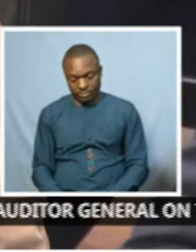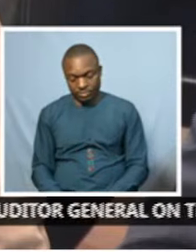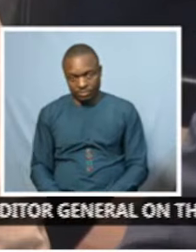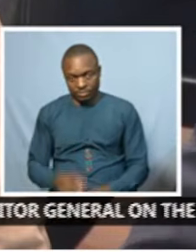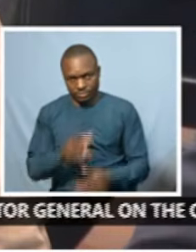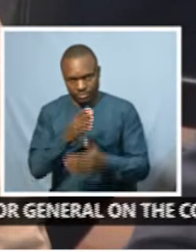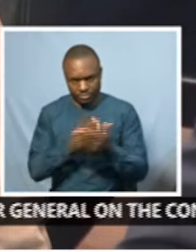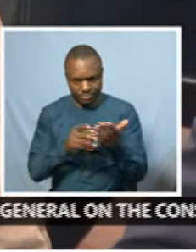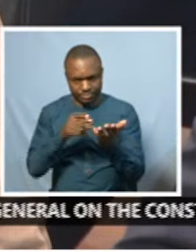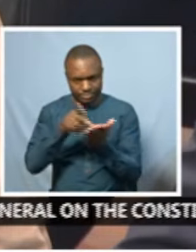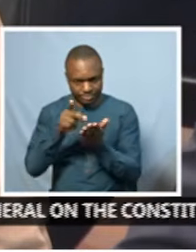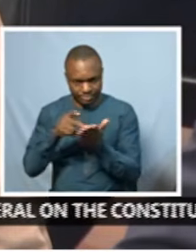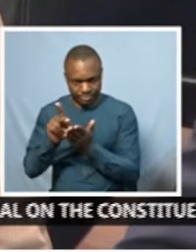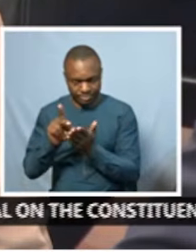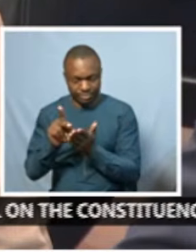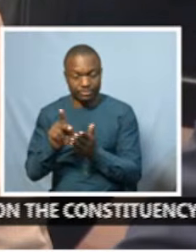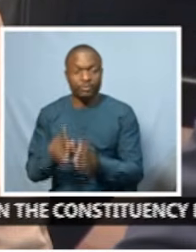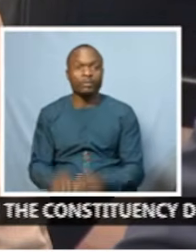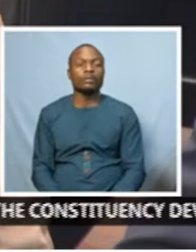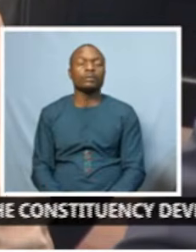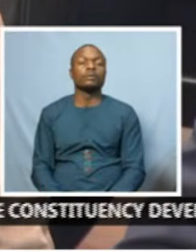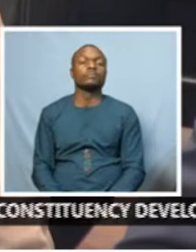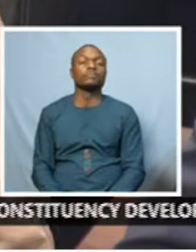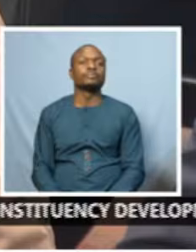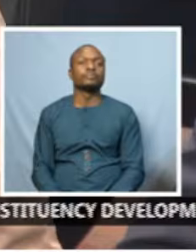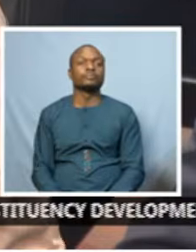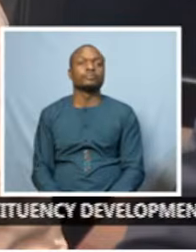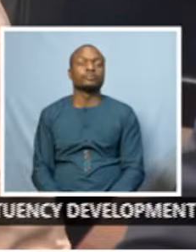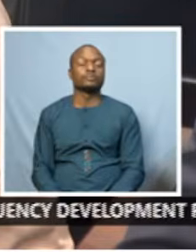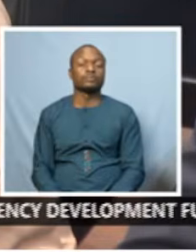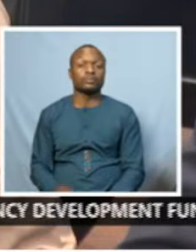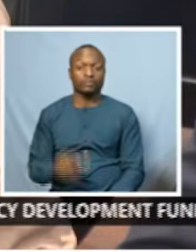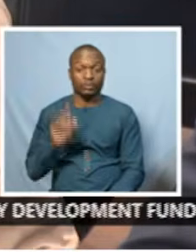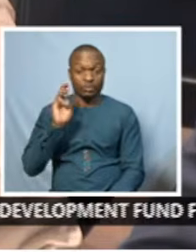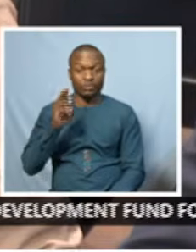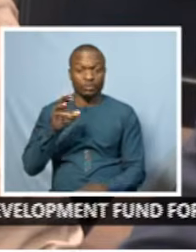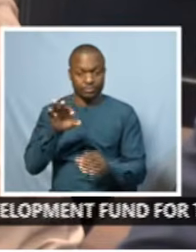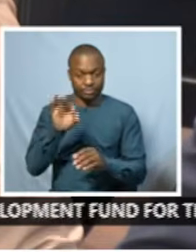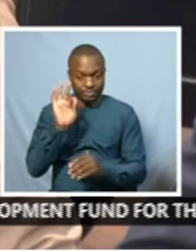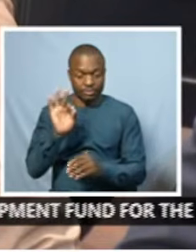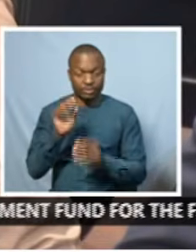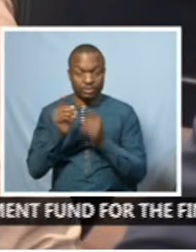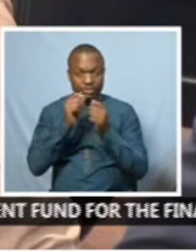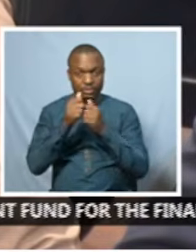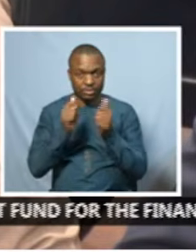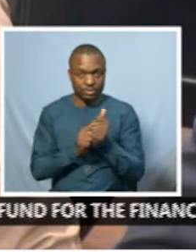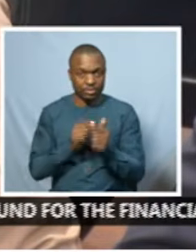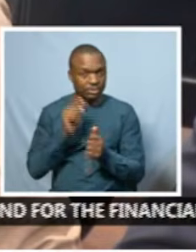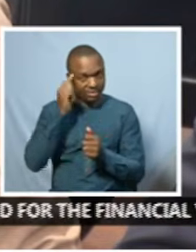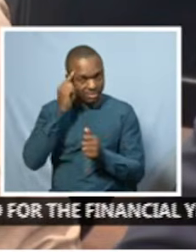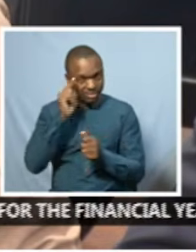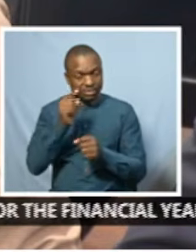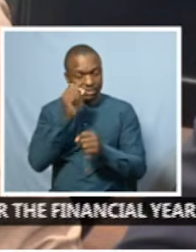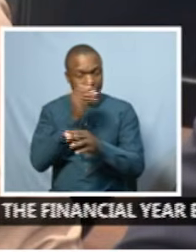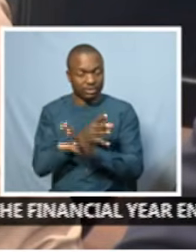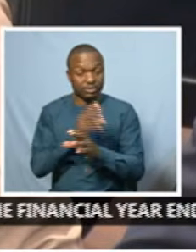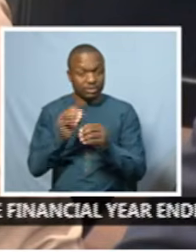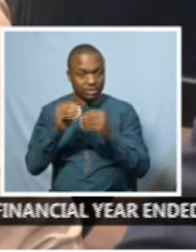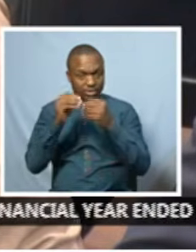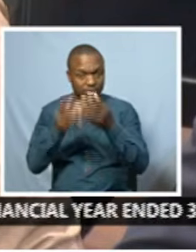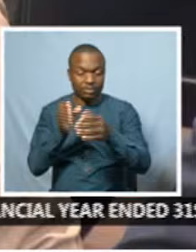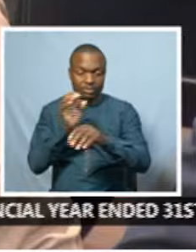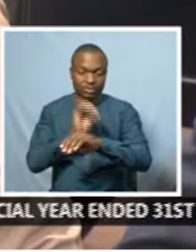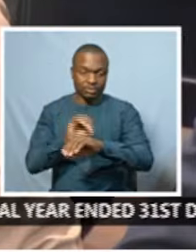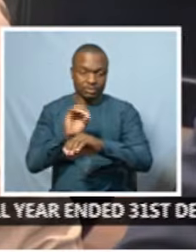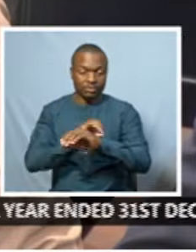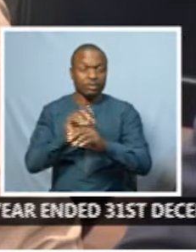some other payment which is saying I will fish it out. It is talking about. I thought you were ready, Doc. I gave you that being